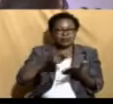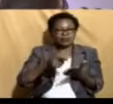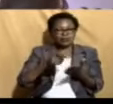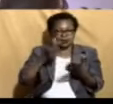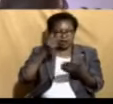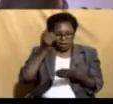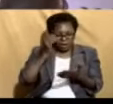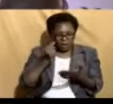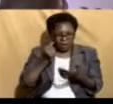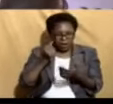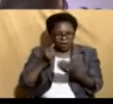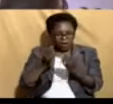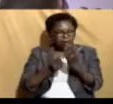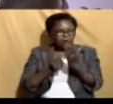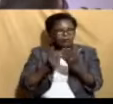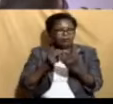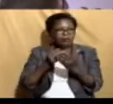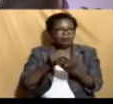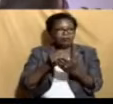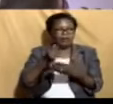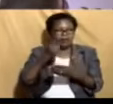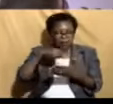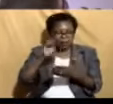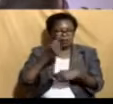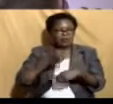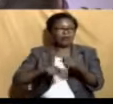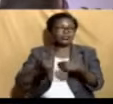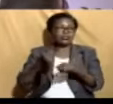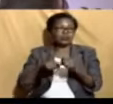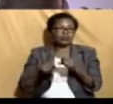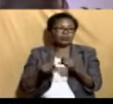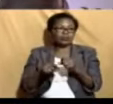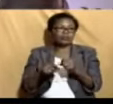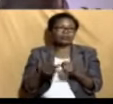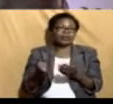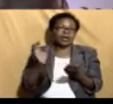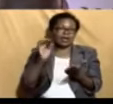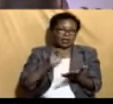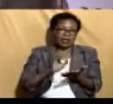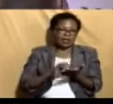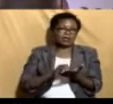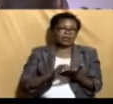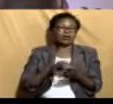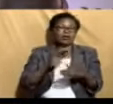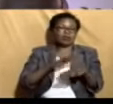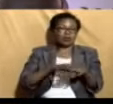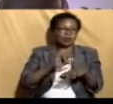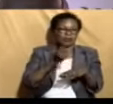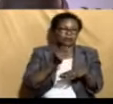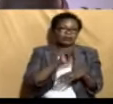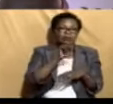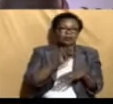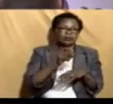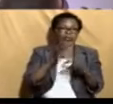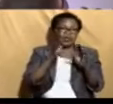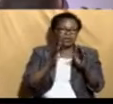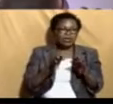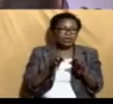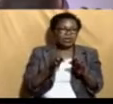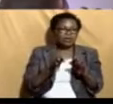or events contemplated under Article 257 of the Constitution. Very quickly, on the second question as to whether the